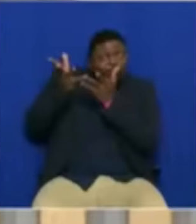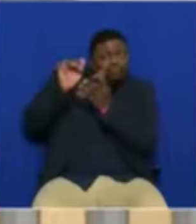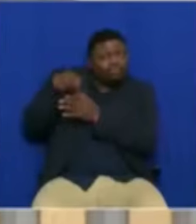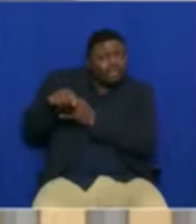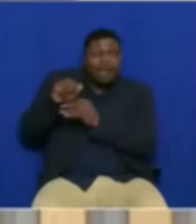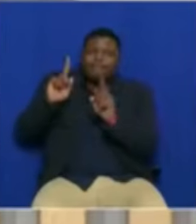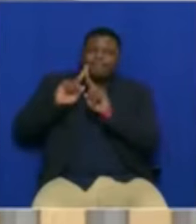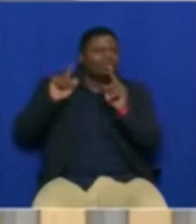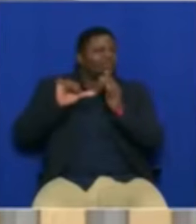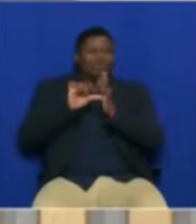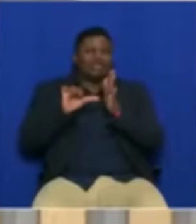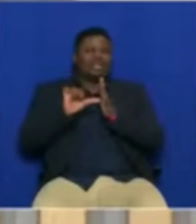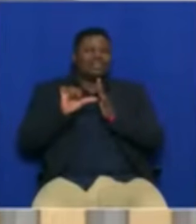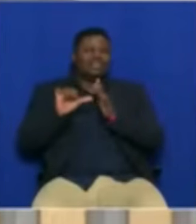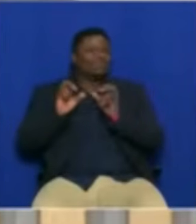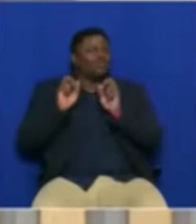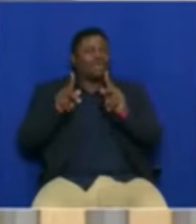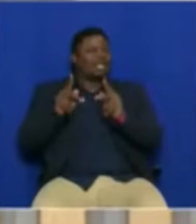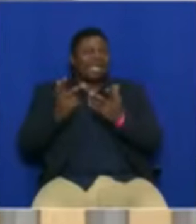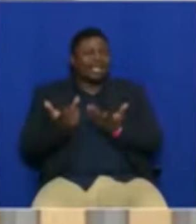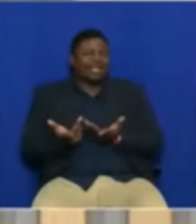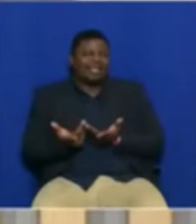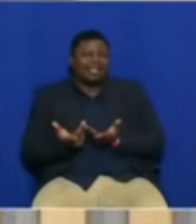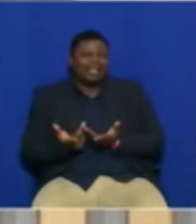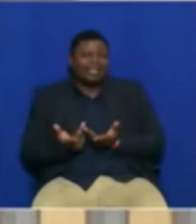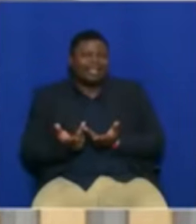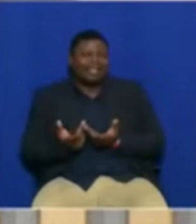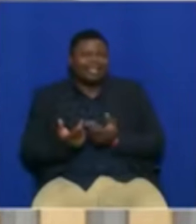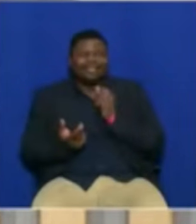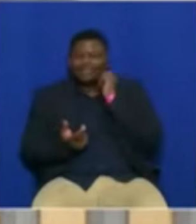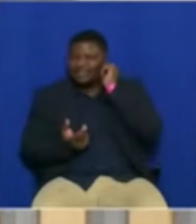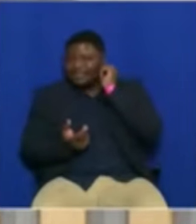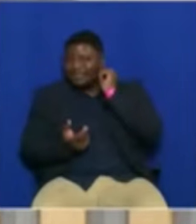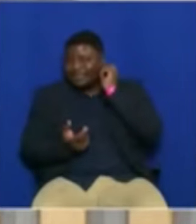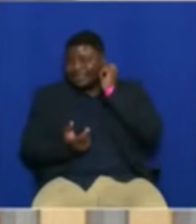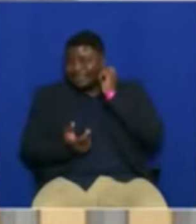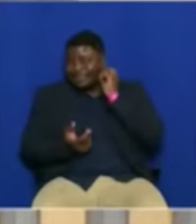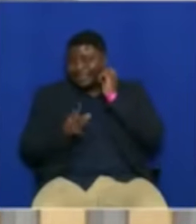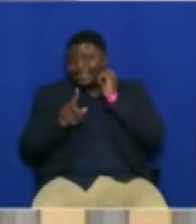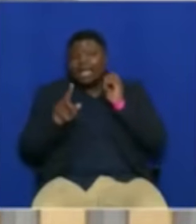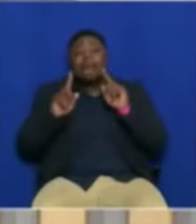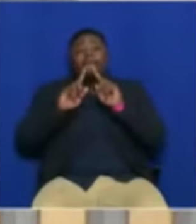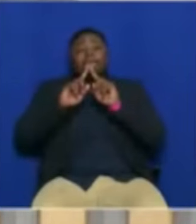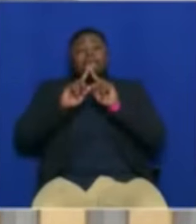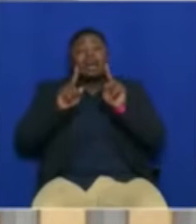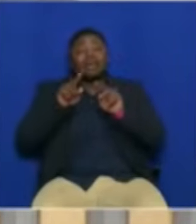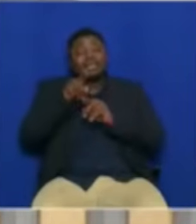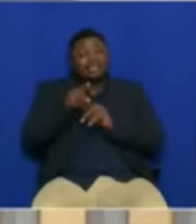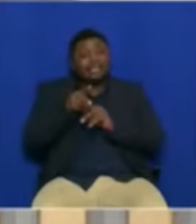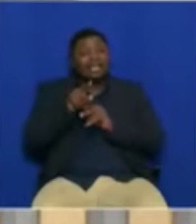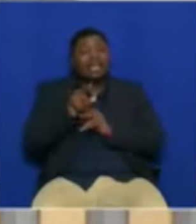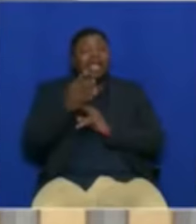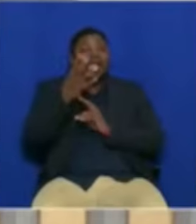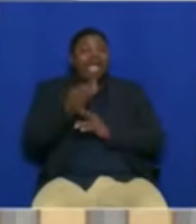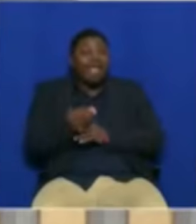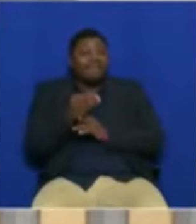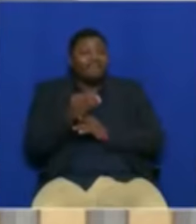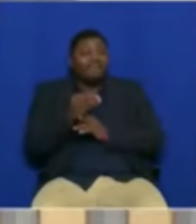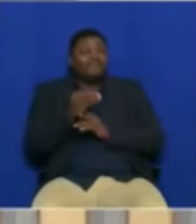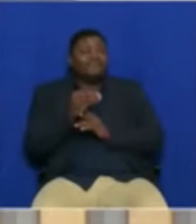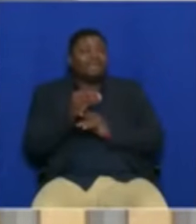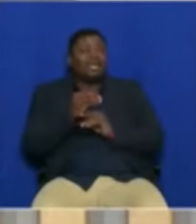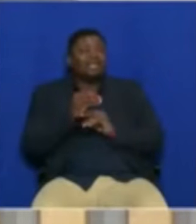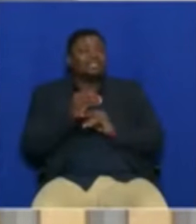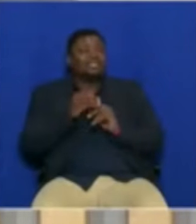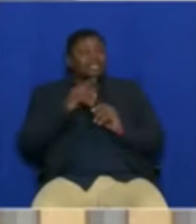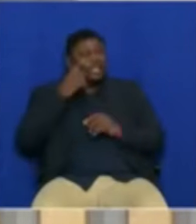matter is that there are suspicions, allegations